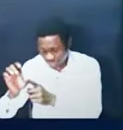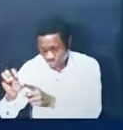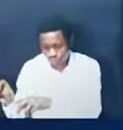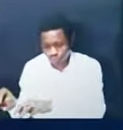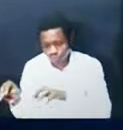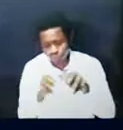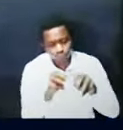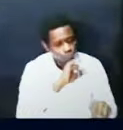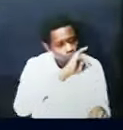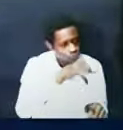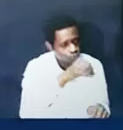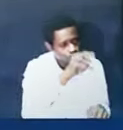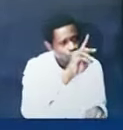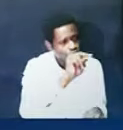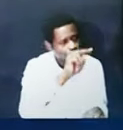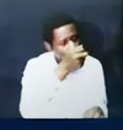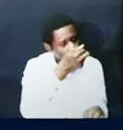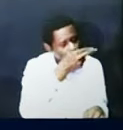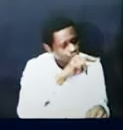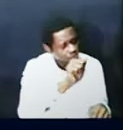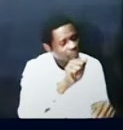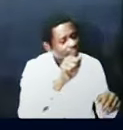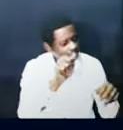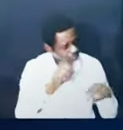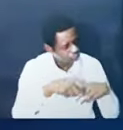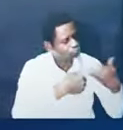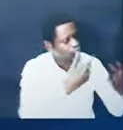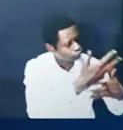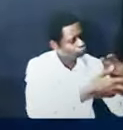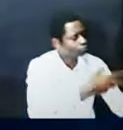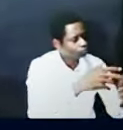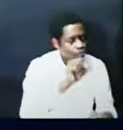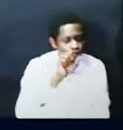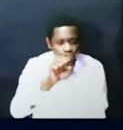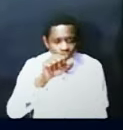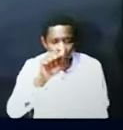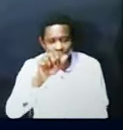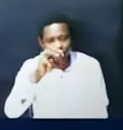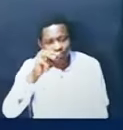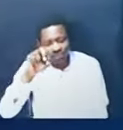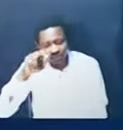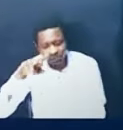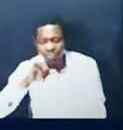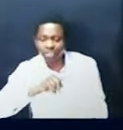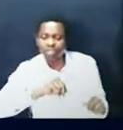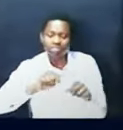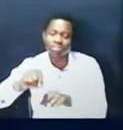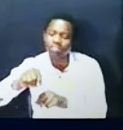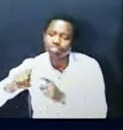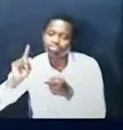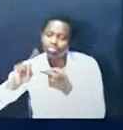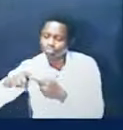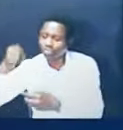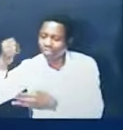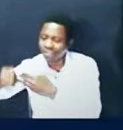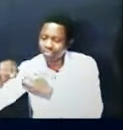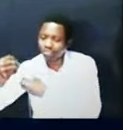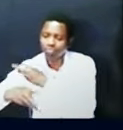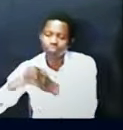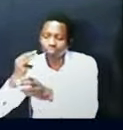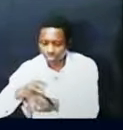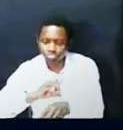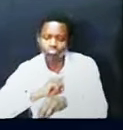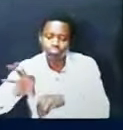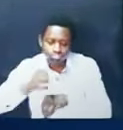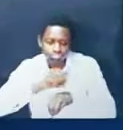province, then move to Samaria and cover the ends of the earth. Na shede ne se obesha sie Jerusalem no wako Judea no wako Samaria na